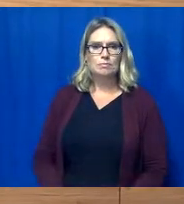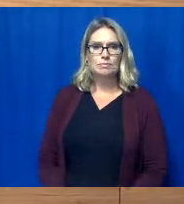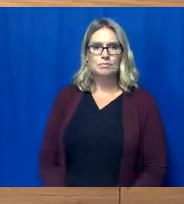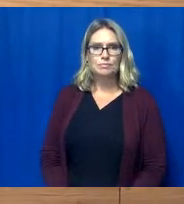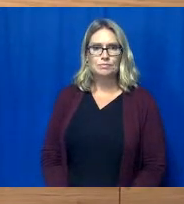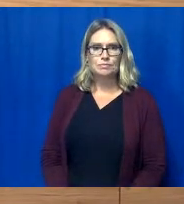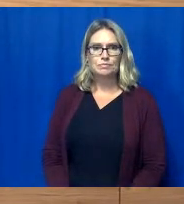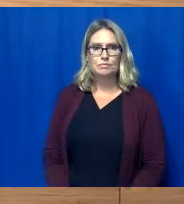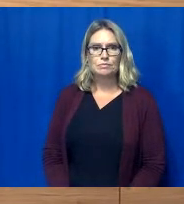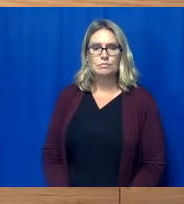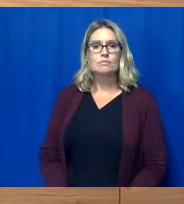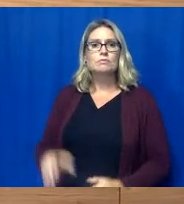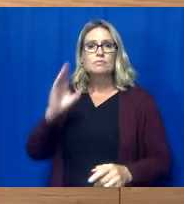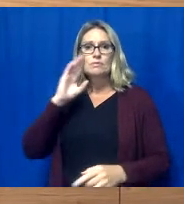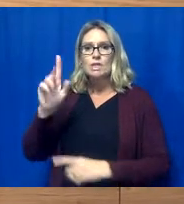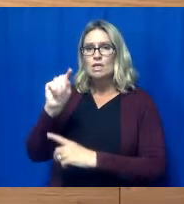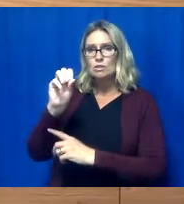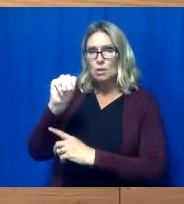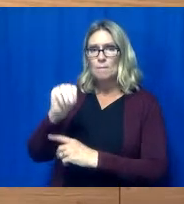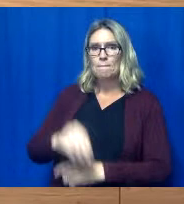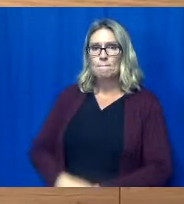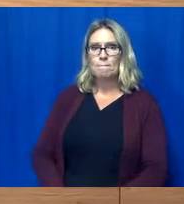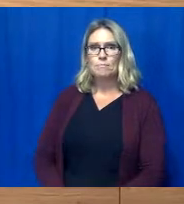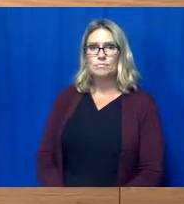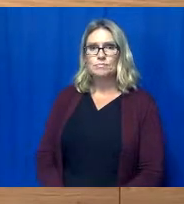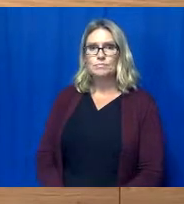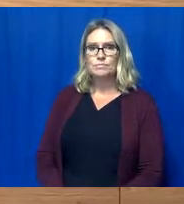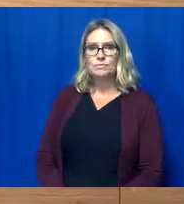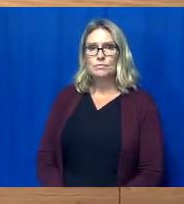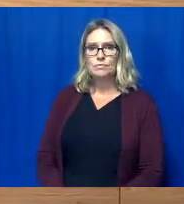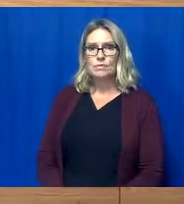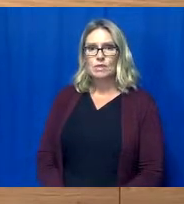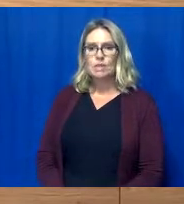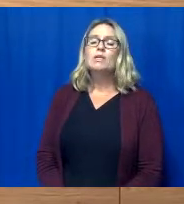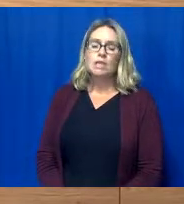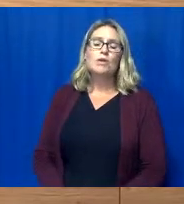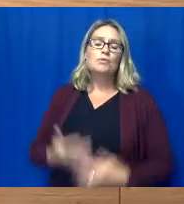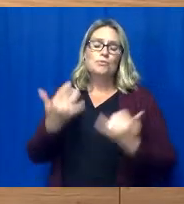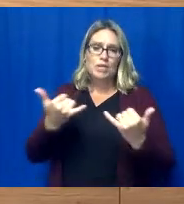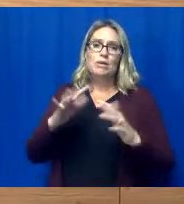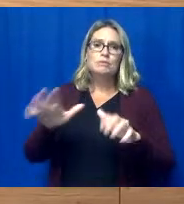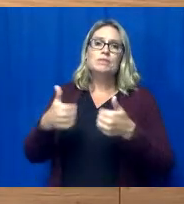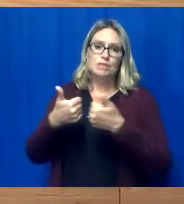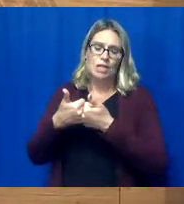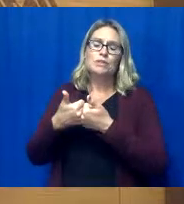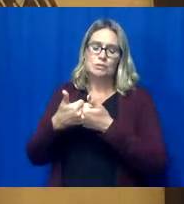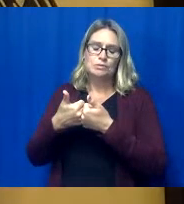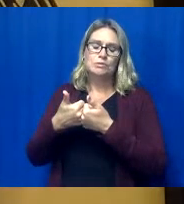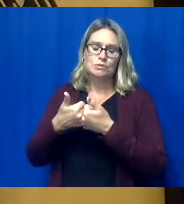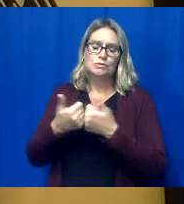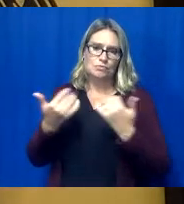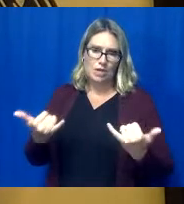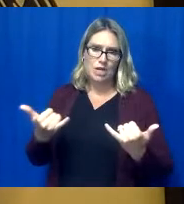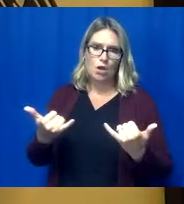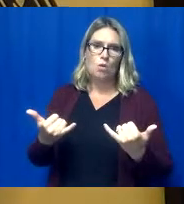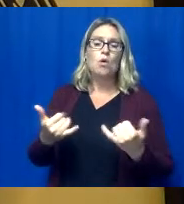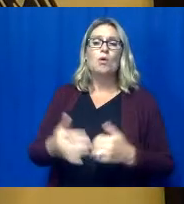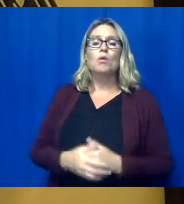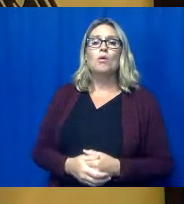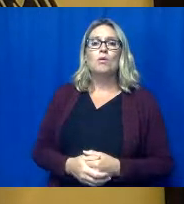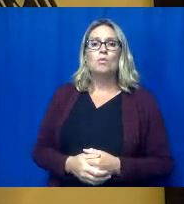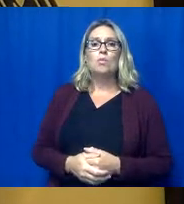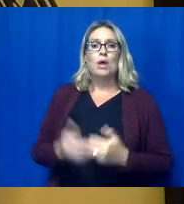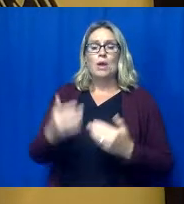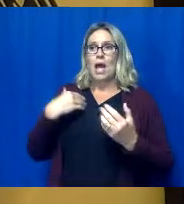Hi, Tom. There's no question that it is a challenge right now with respect to the number of people that have